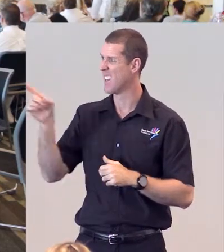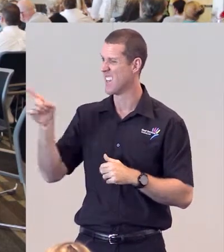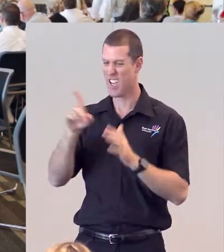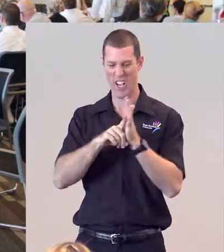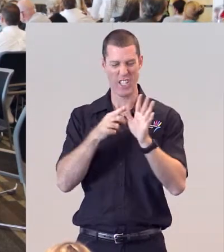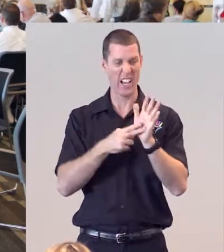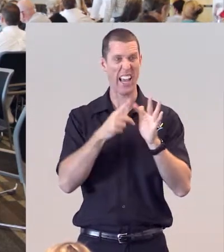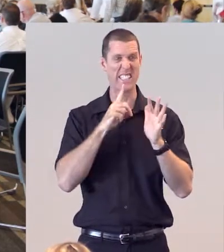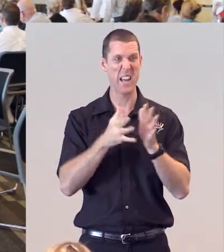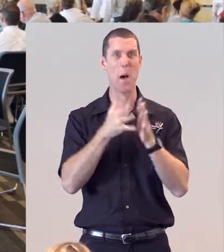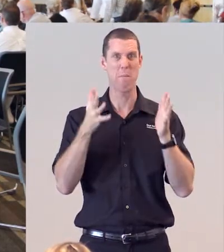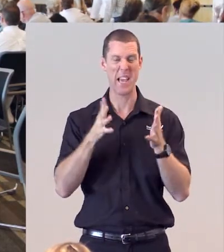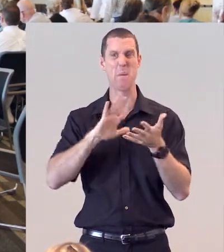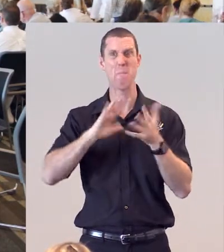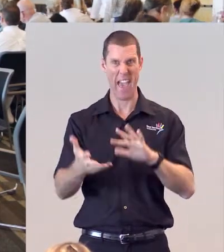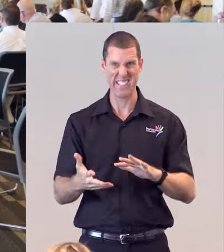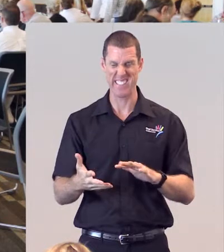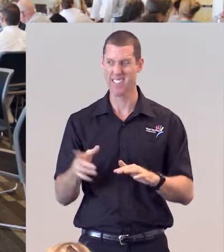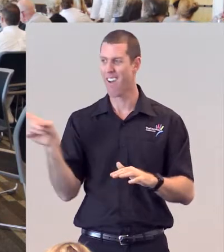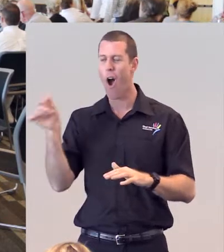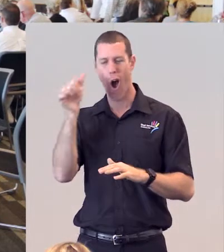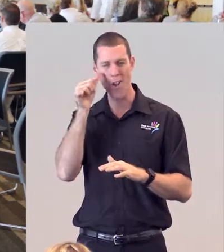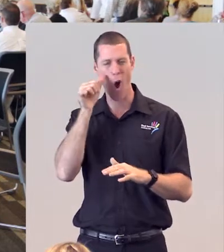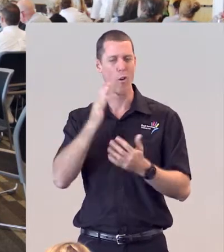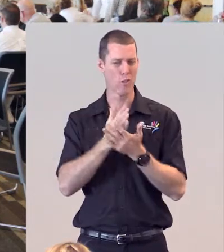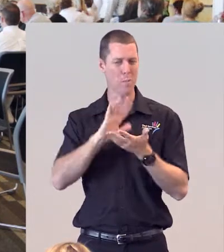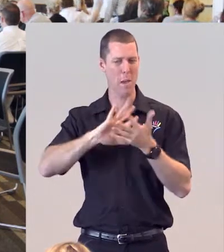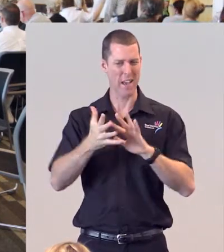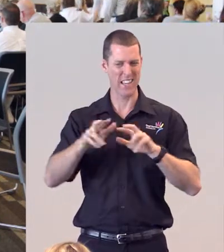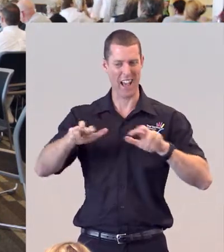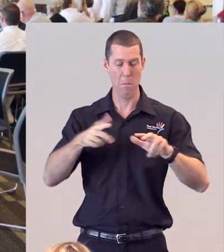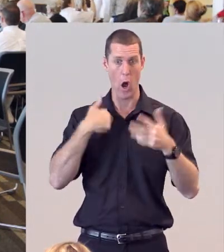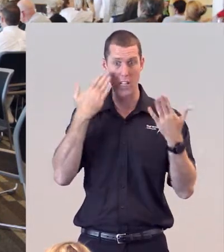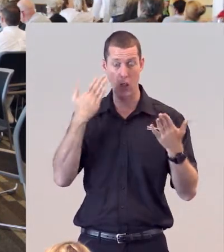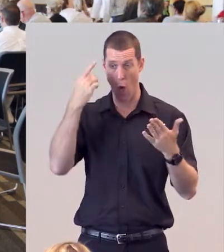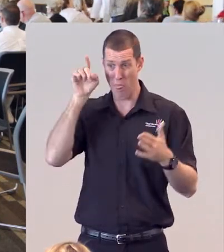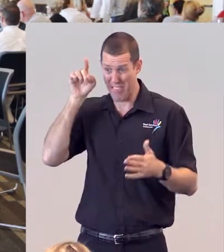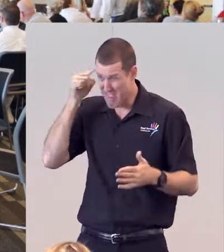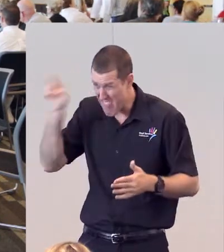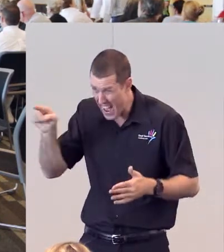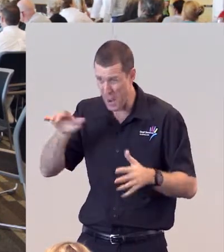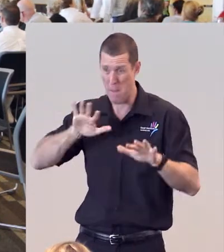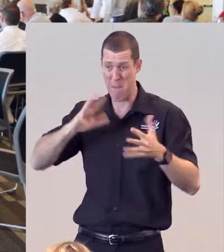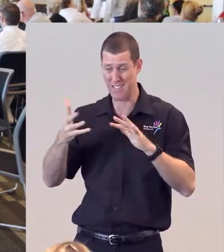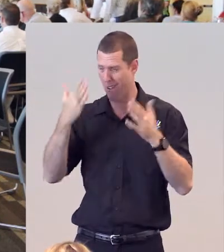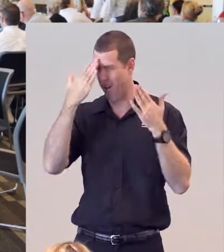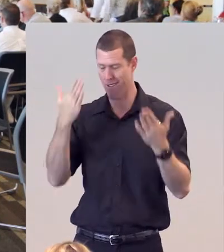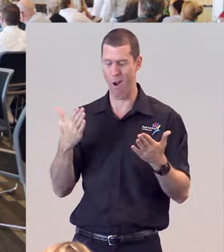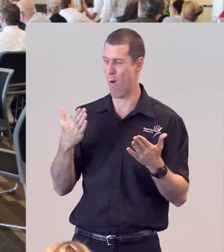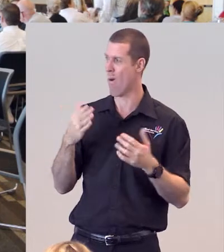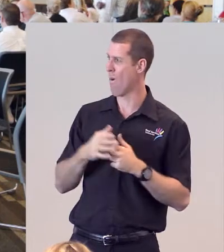I must say, I knew that it would be a bit messy, but I didn't know it would be that messy. But I